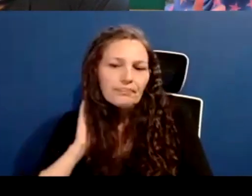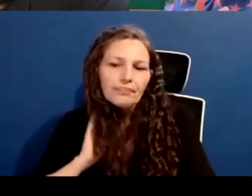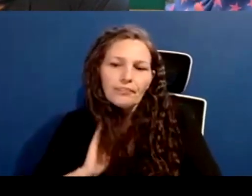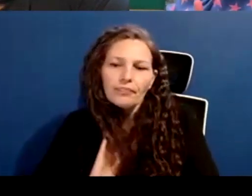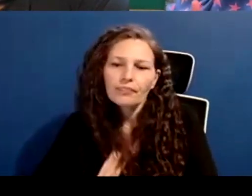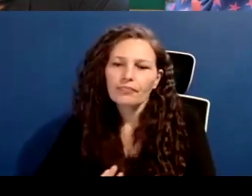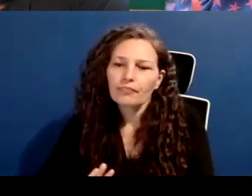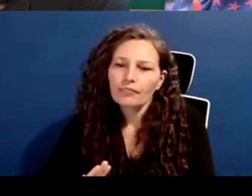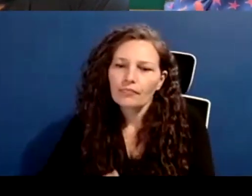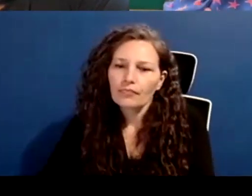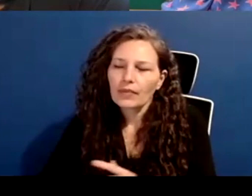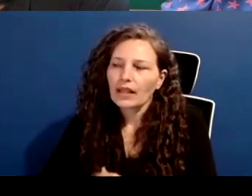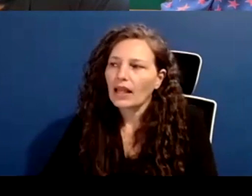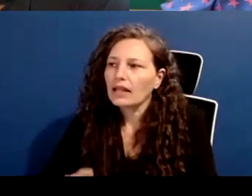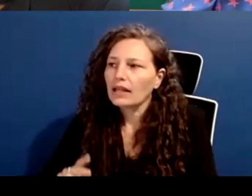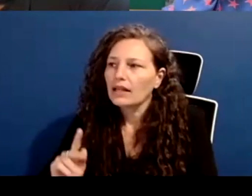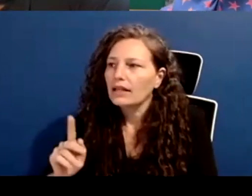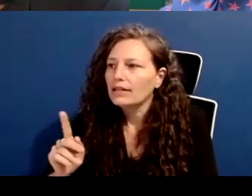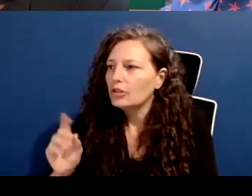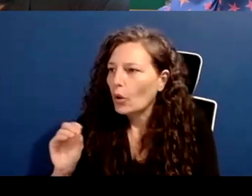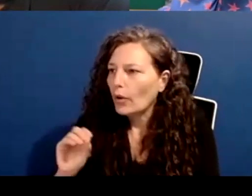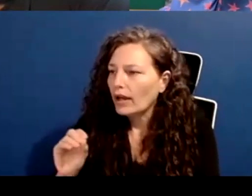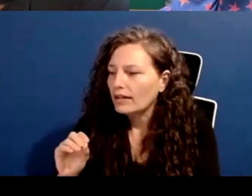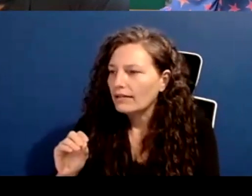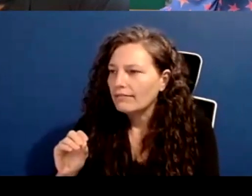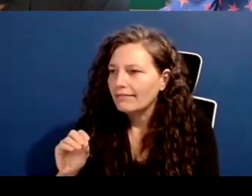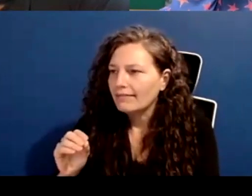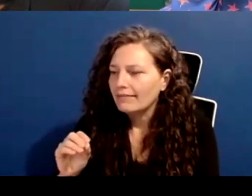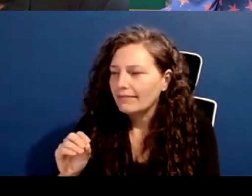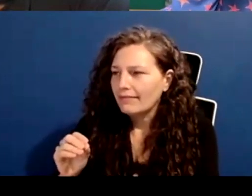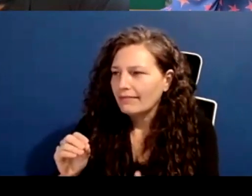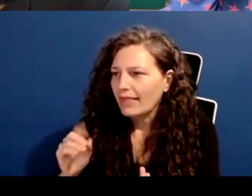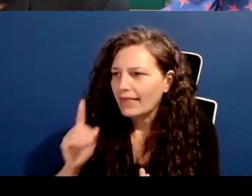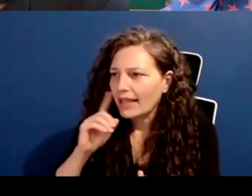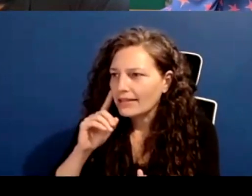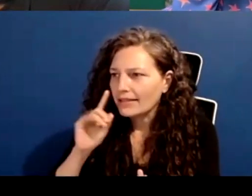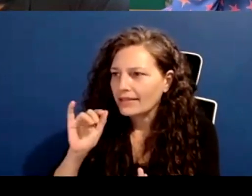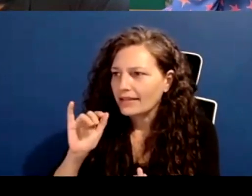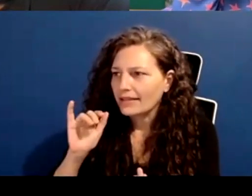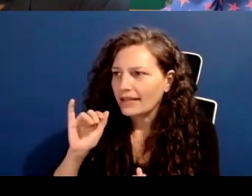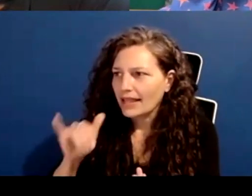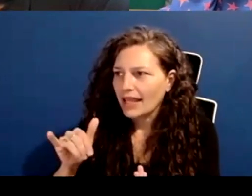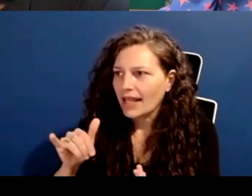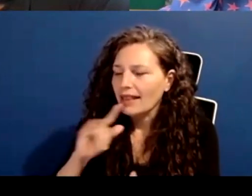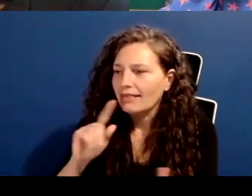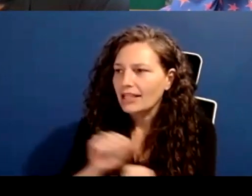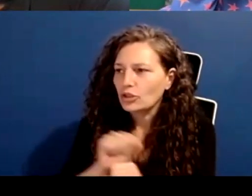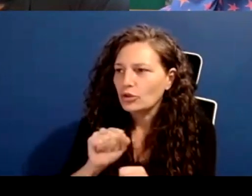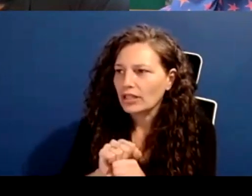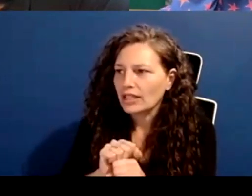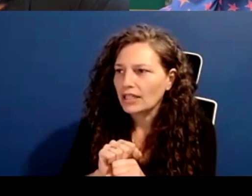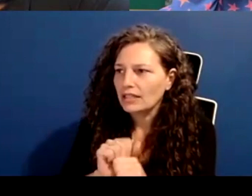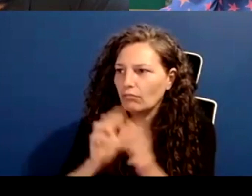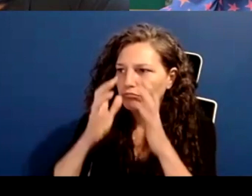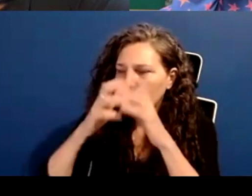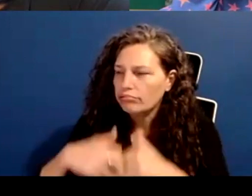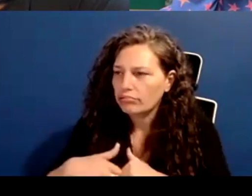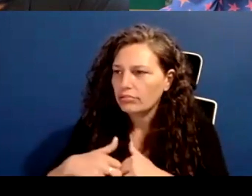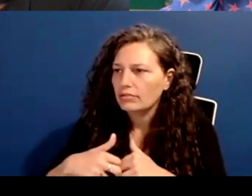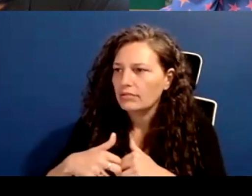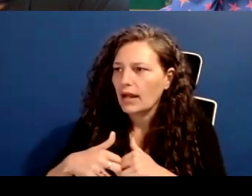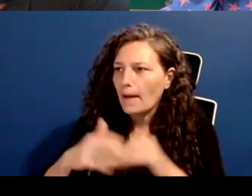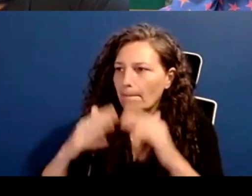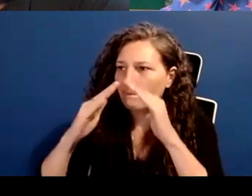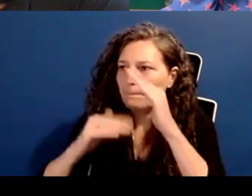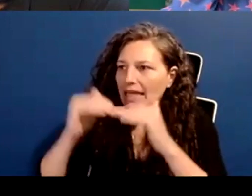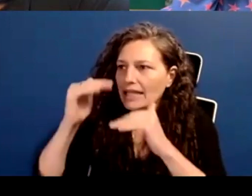that's inaccessible. So if we want to take something literally, let's take that, that what if we